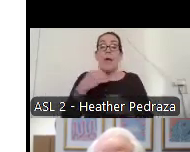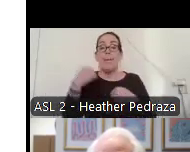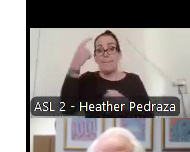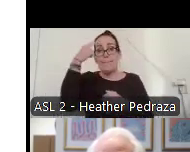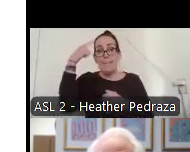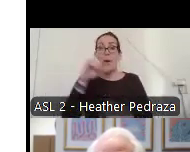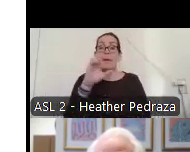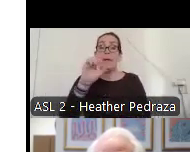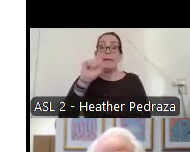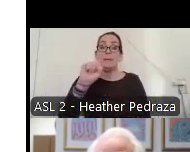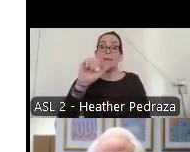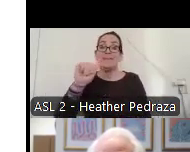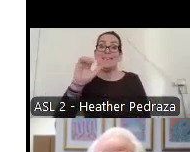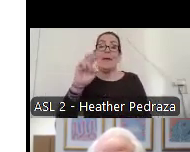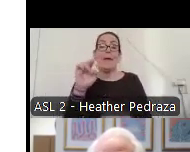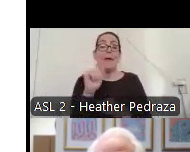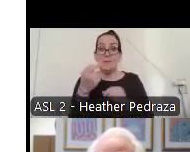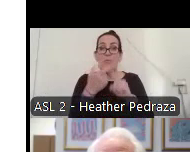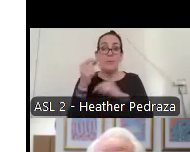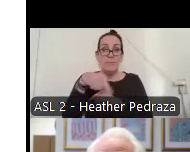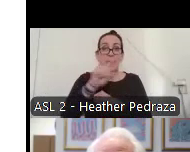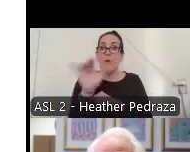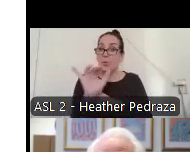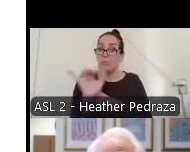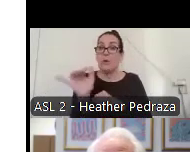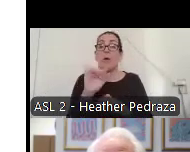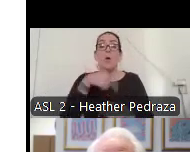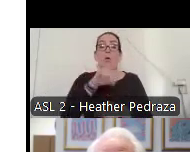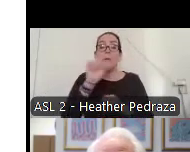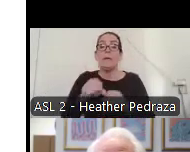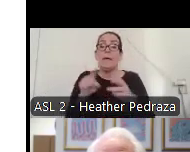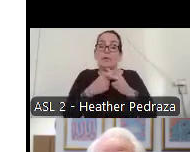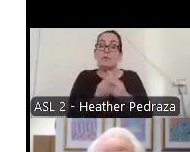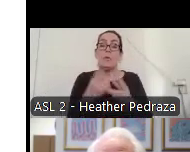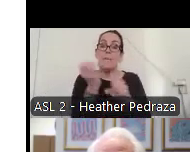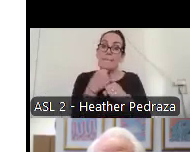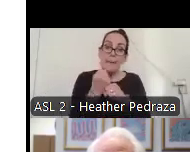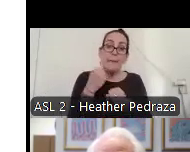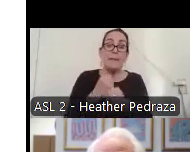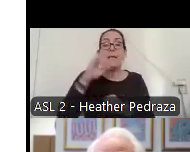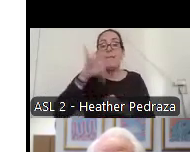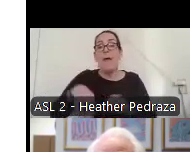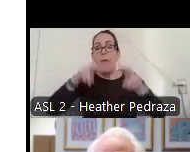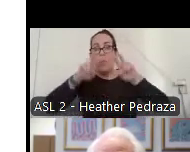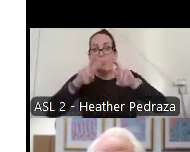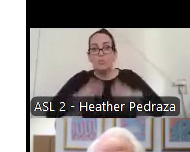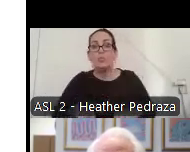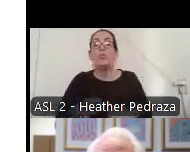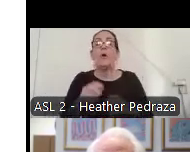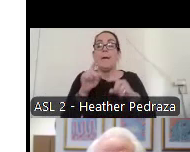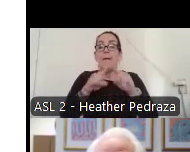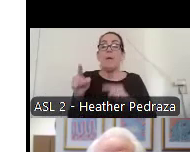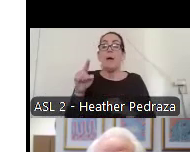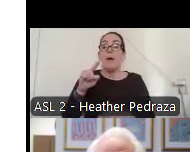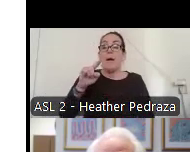majority of the participants as well, so we can start making those. We can start doing that analysis. We just have our